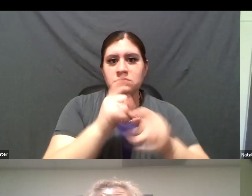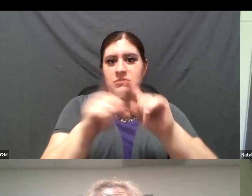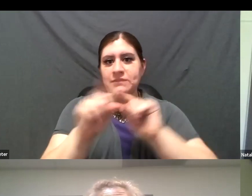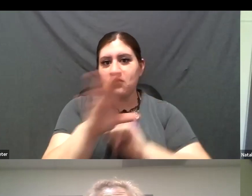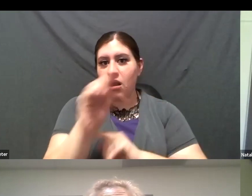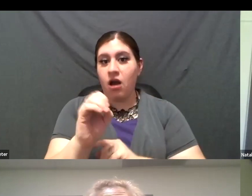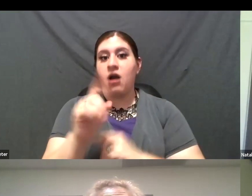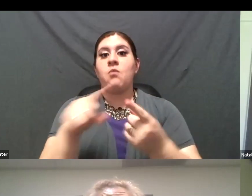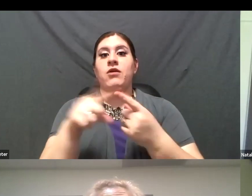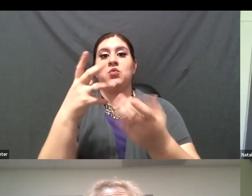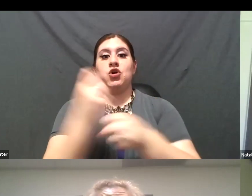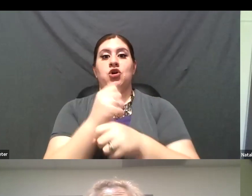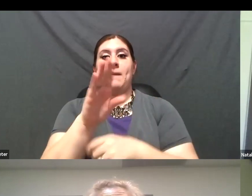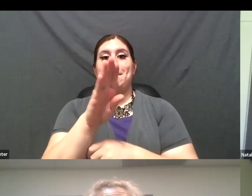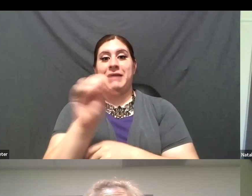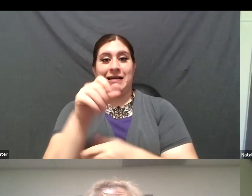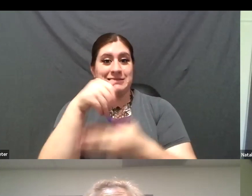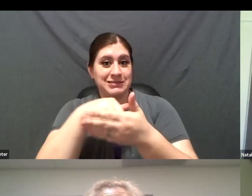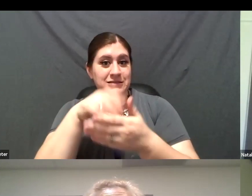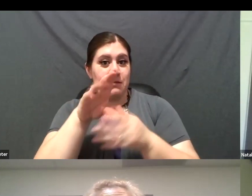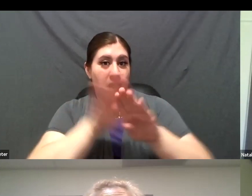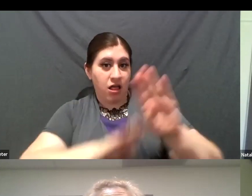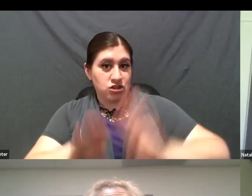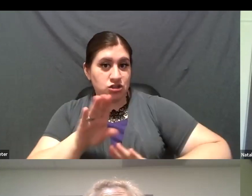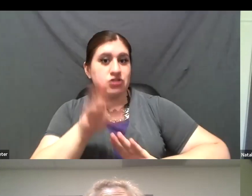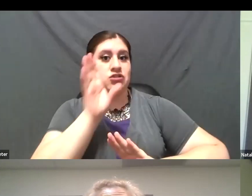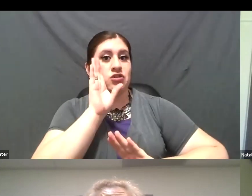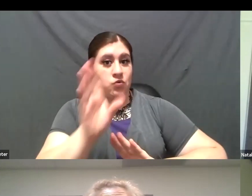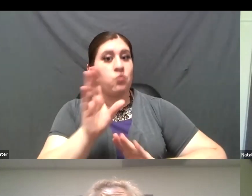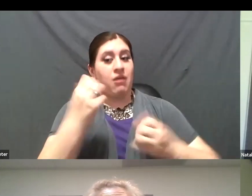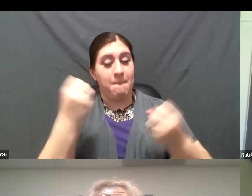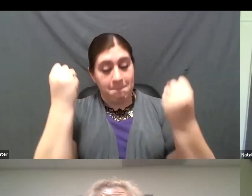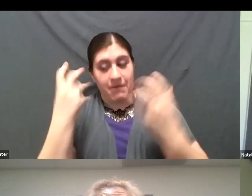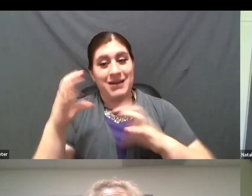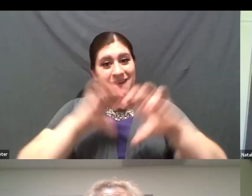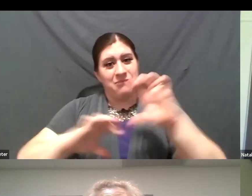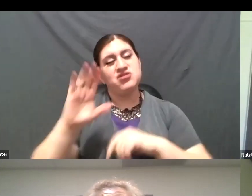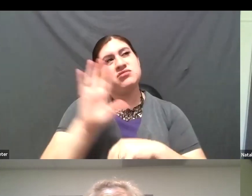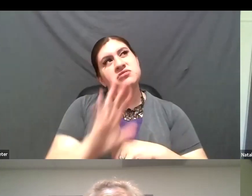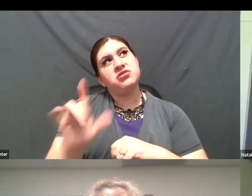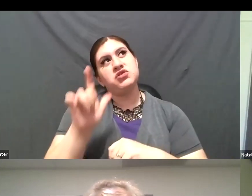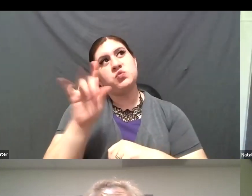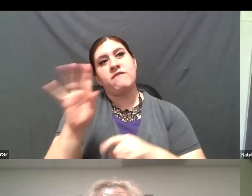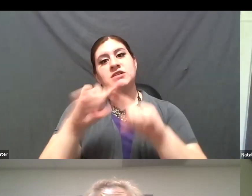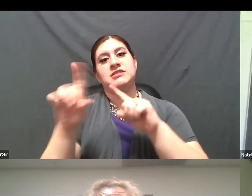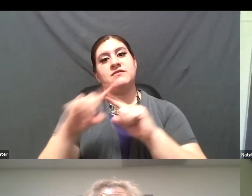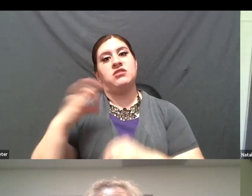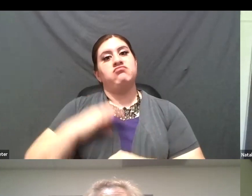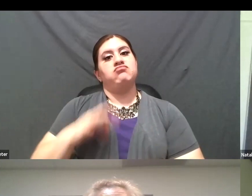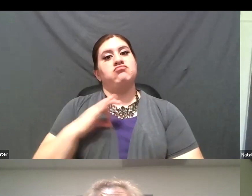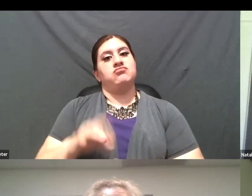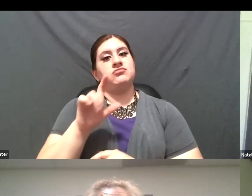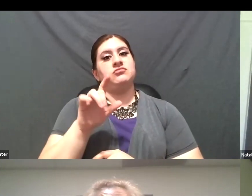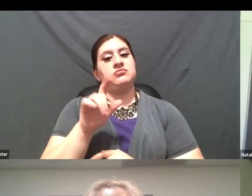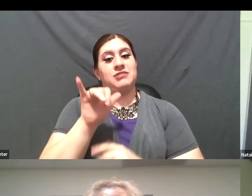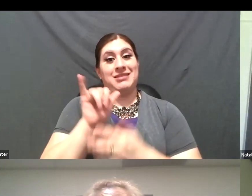you get your BS in biology, in fact, you take a great deal of chemistry. You take about 24 credits of supporting courses, but 16